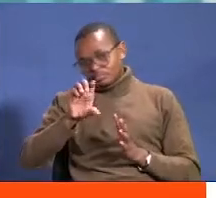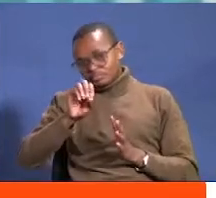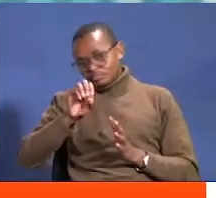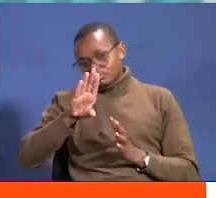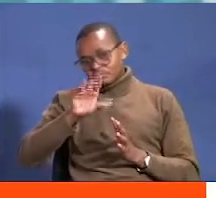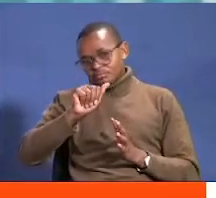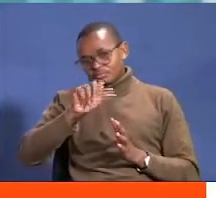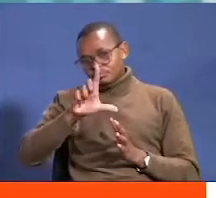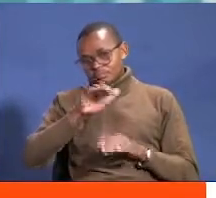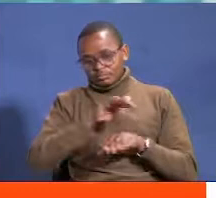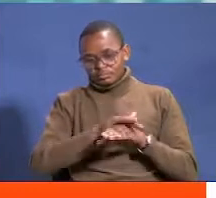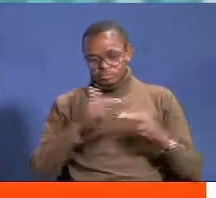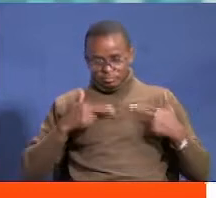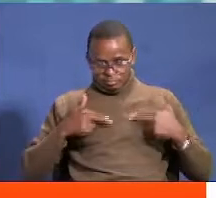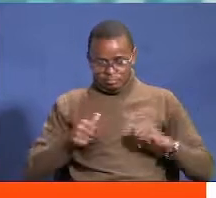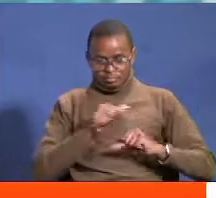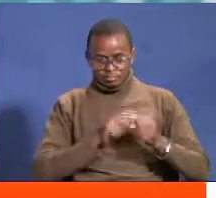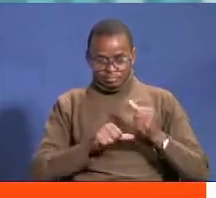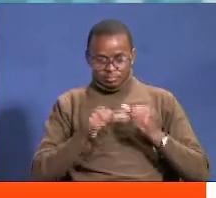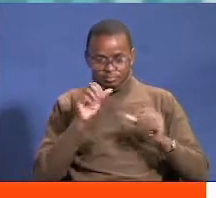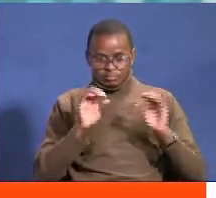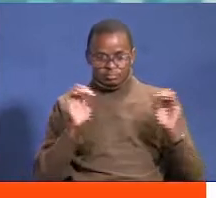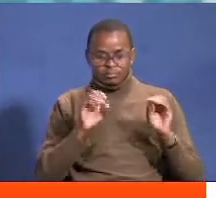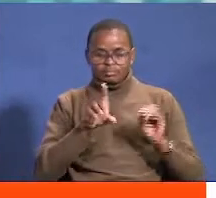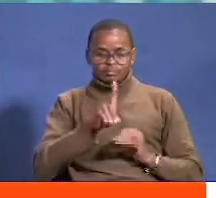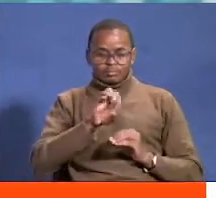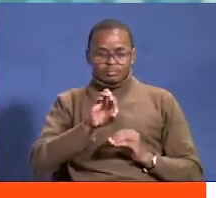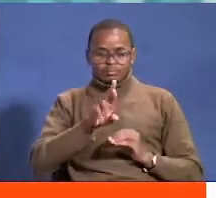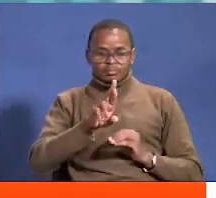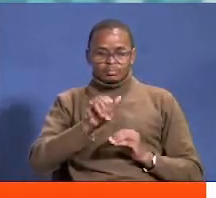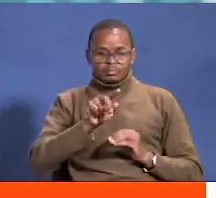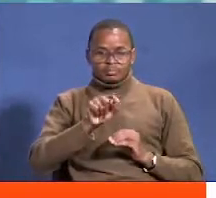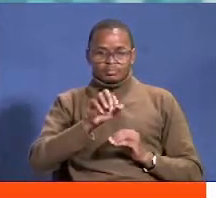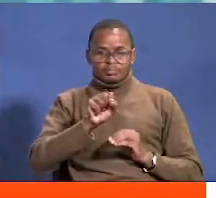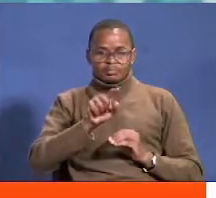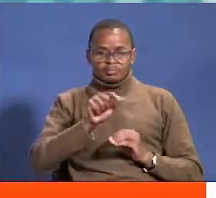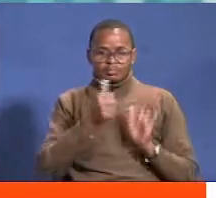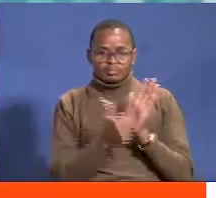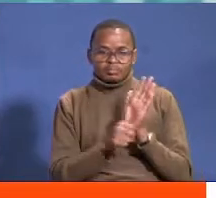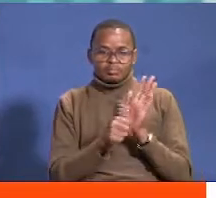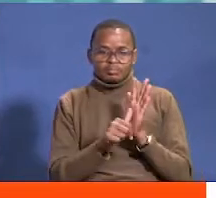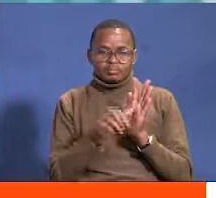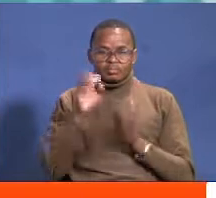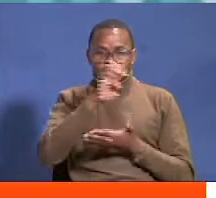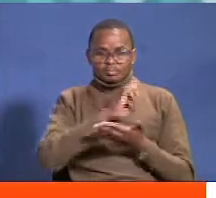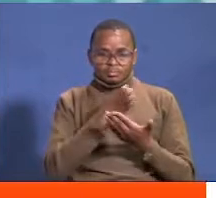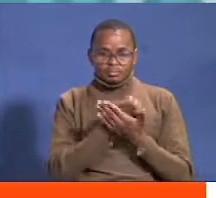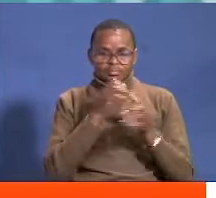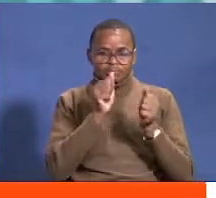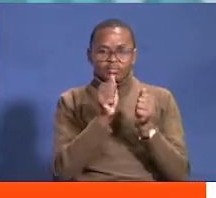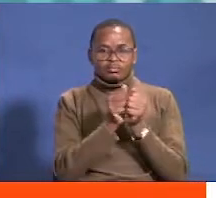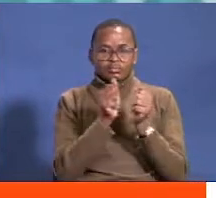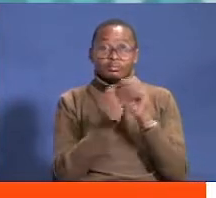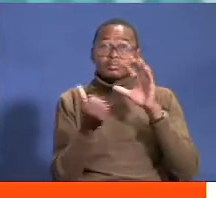And again, still on human activities, we have, deforestation, a major problem with the ecosystem, a major problem with,